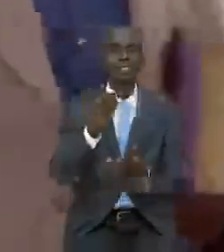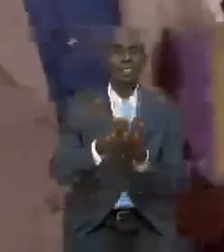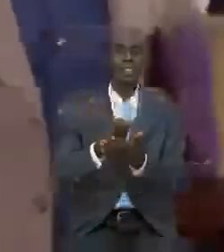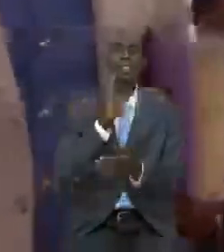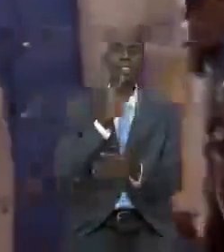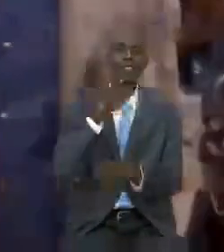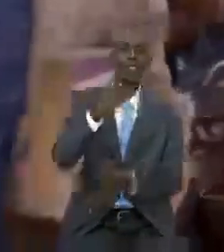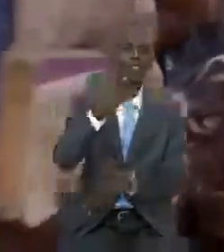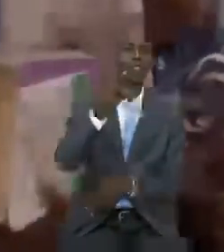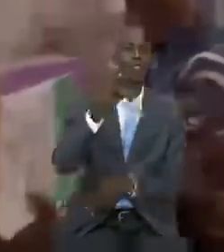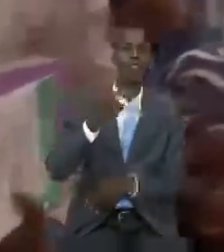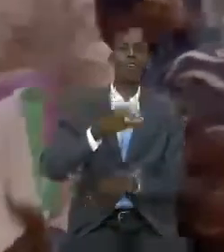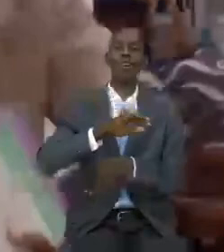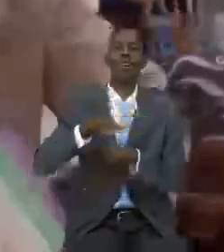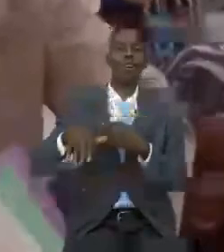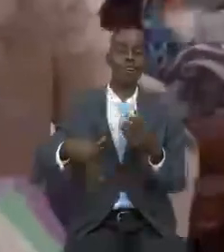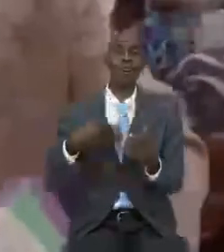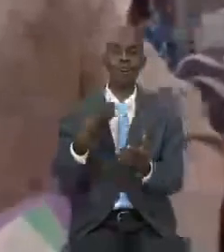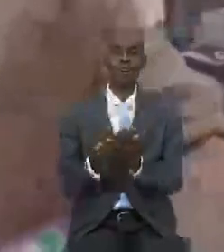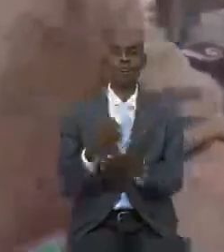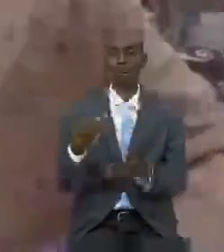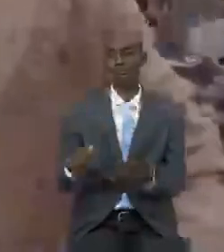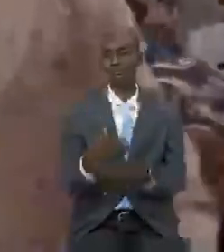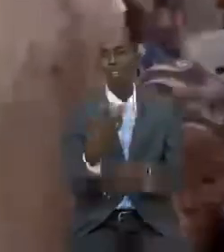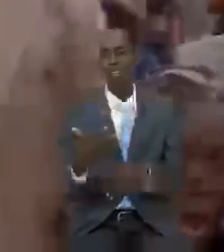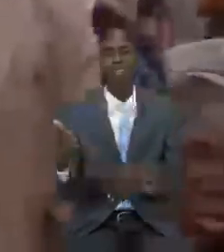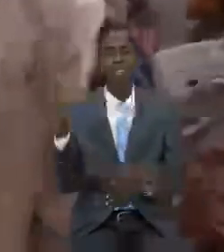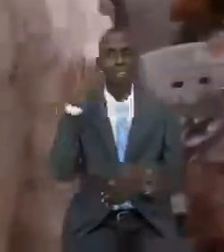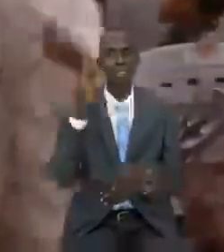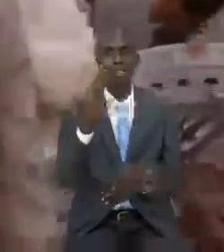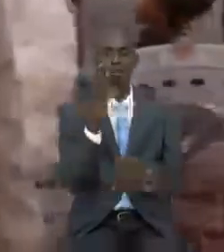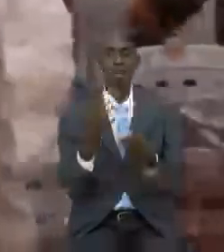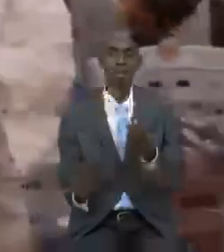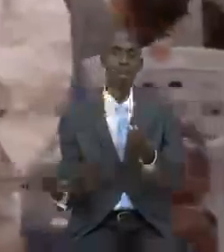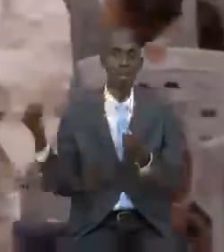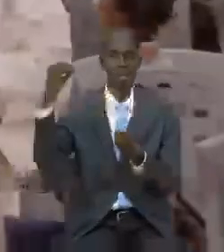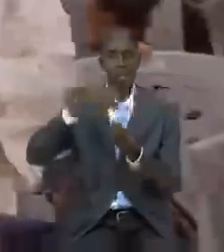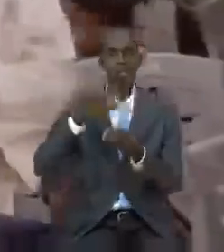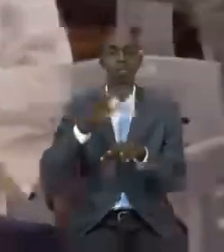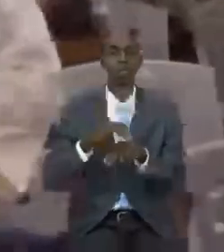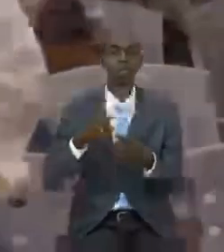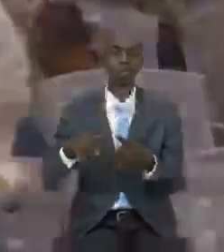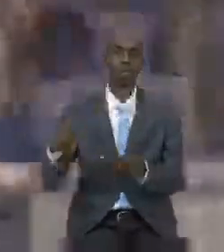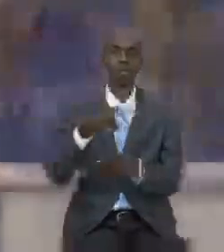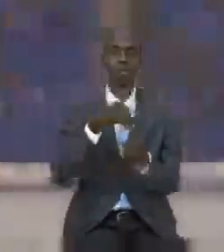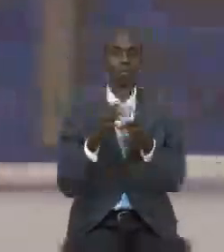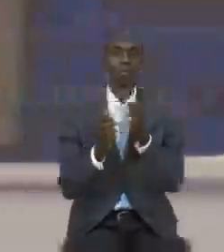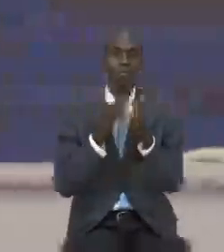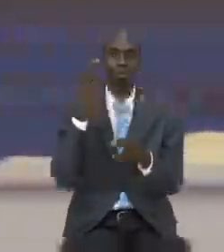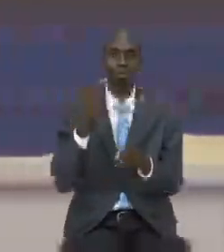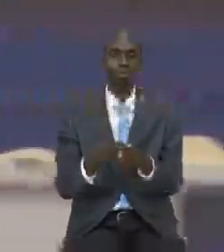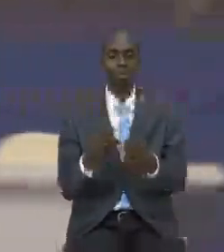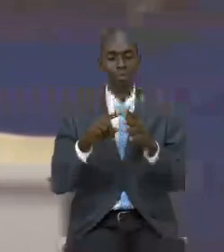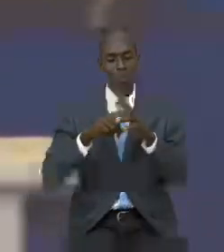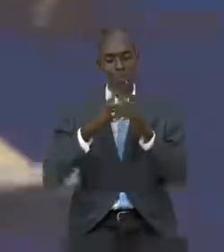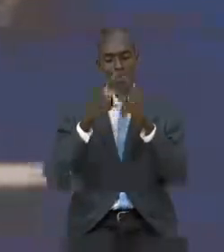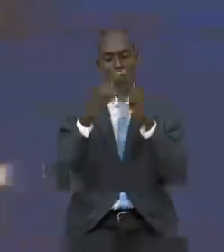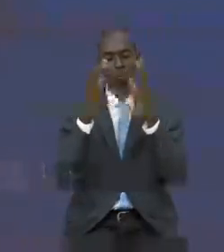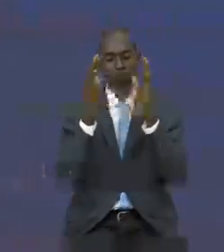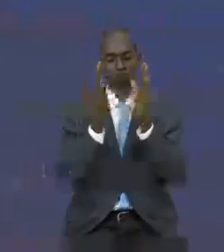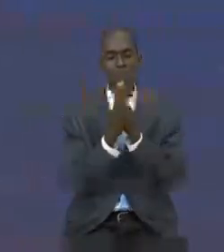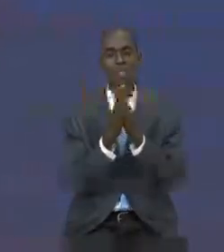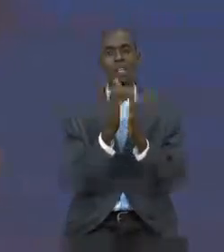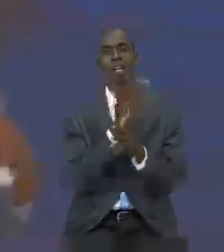are. All these things shall be added unto you. Raise your voice to the Lord and